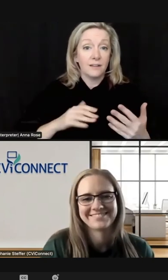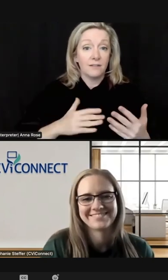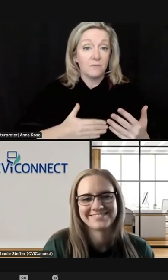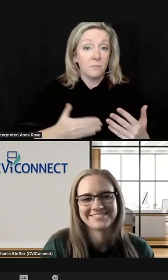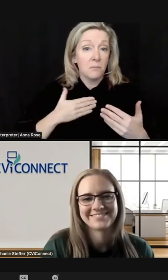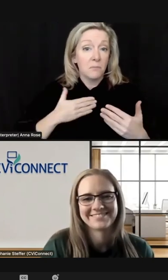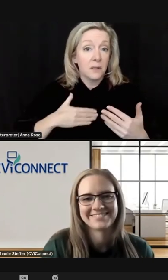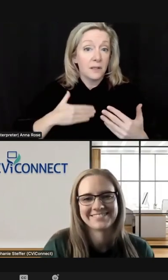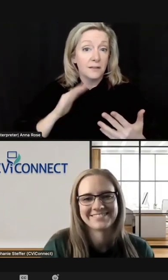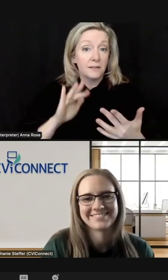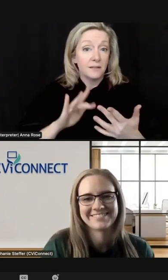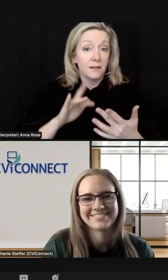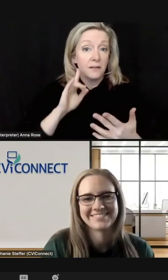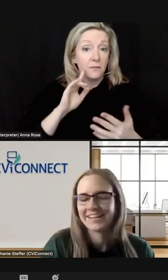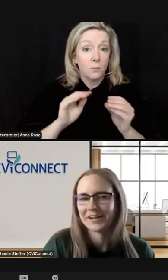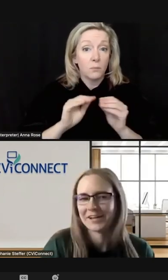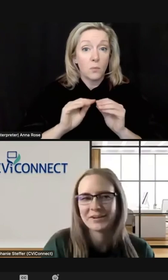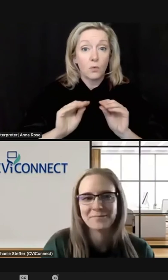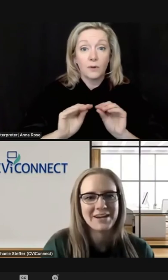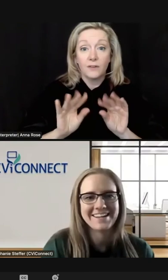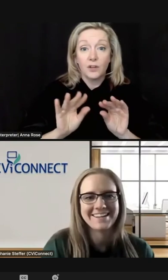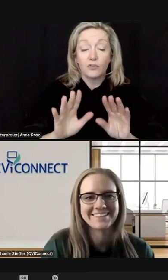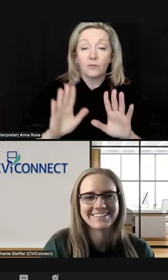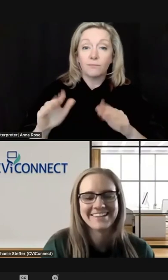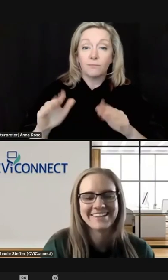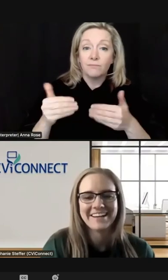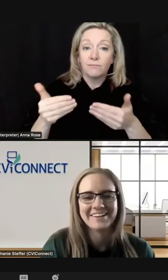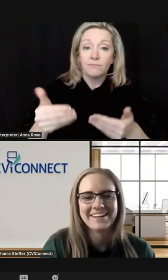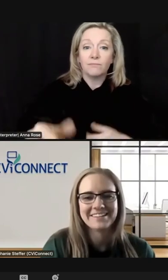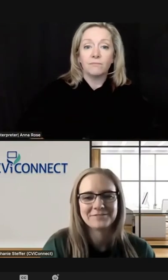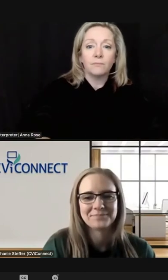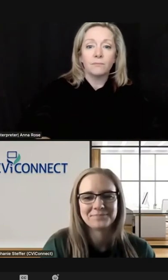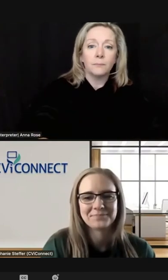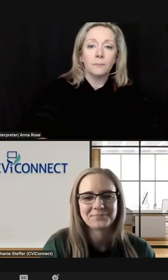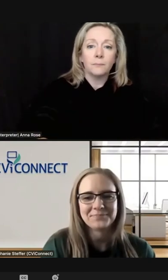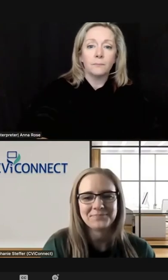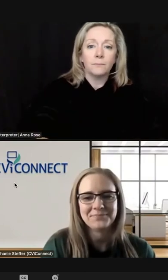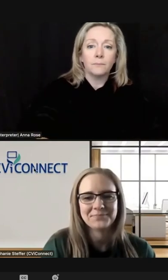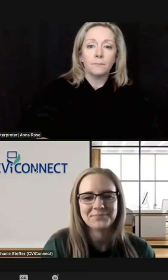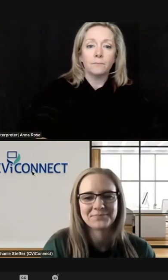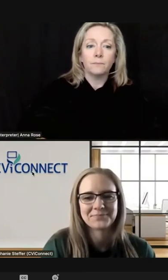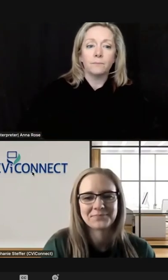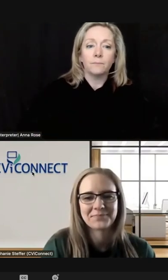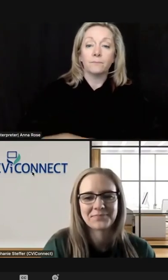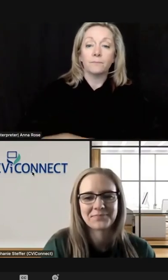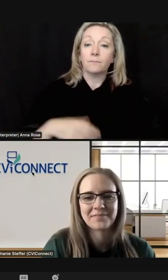if you're ready, go ahead and take it away. Recording in progress.